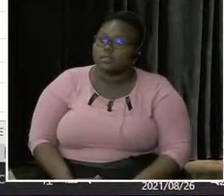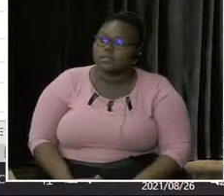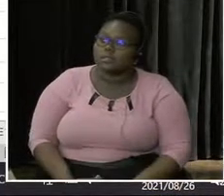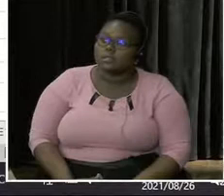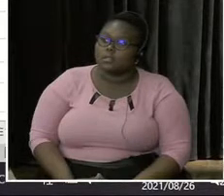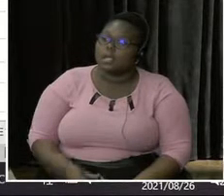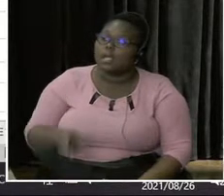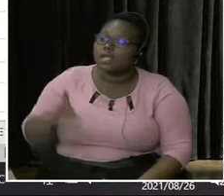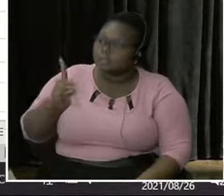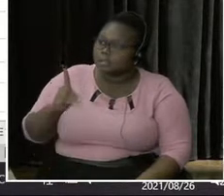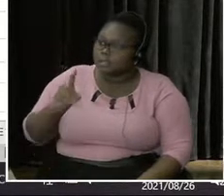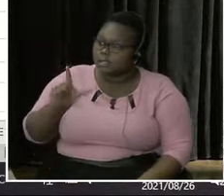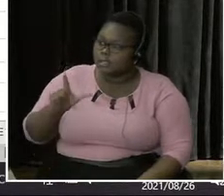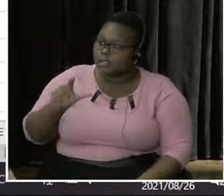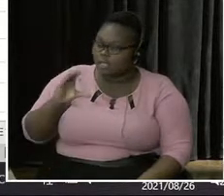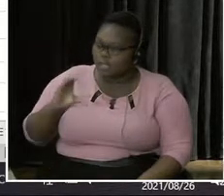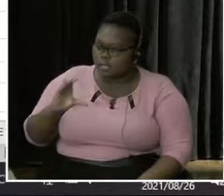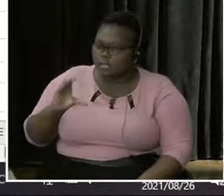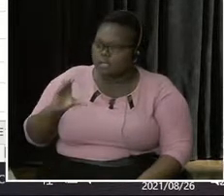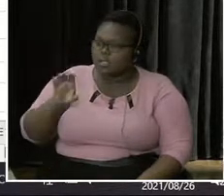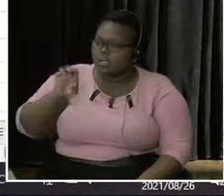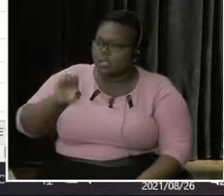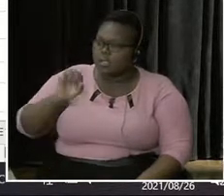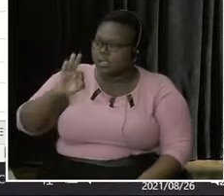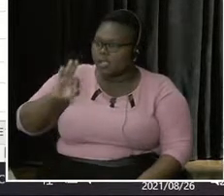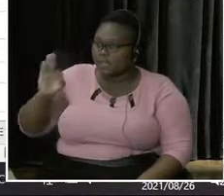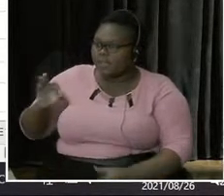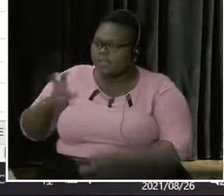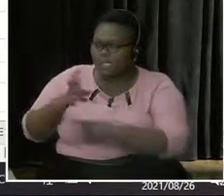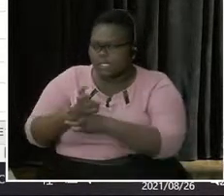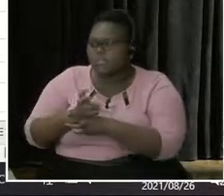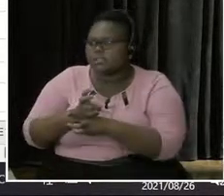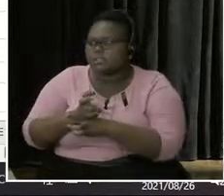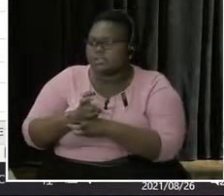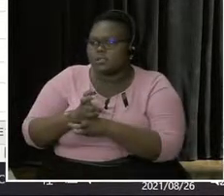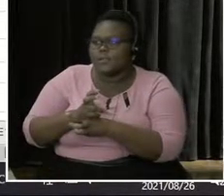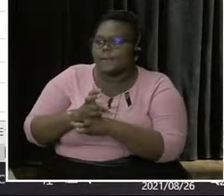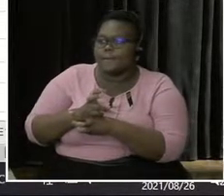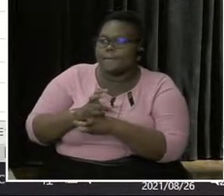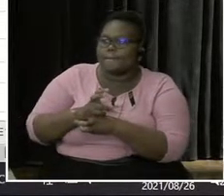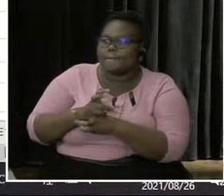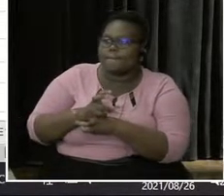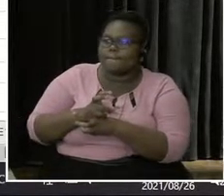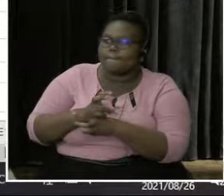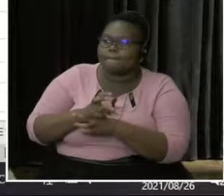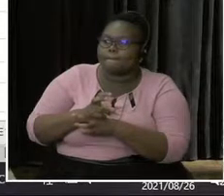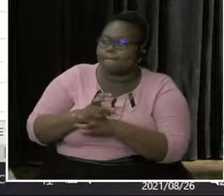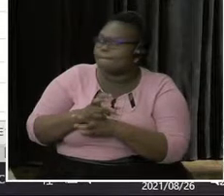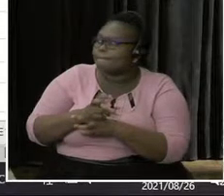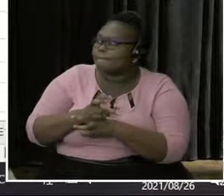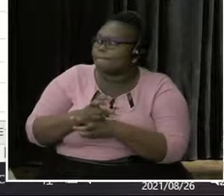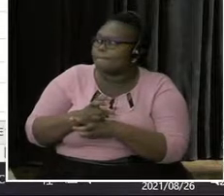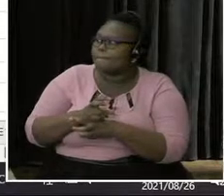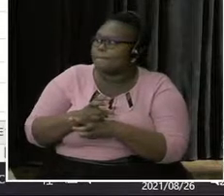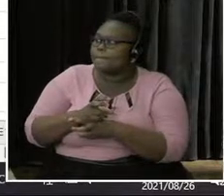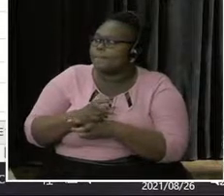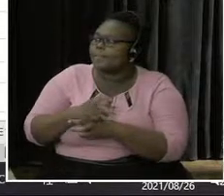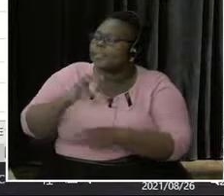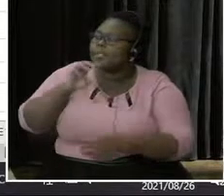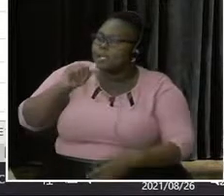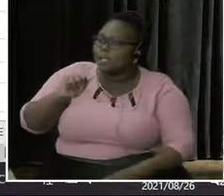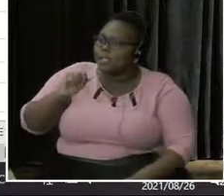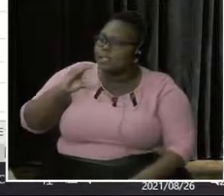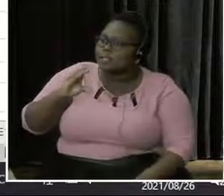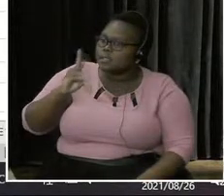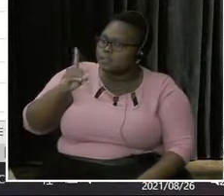DLC, Madam Speaker, voting against. EFF is against. DLC is against. ACDP is against,